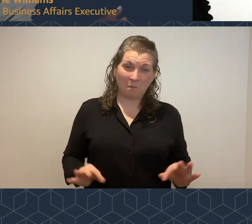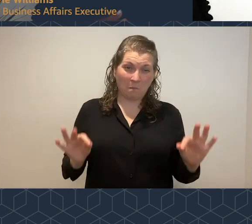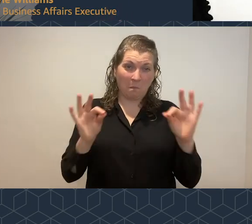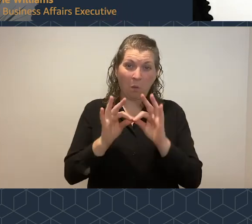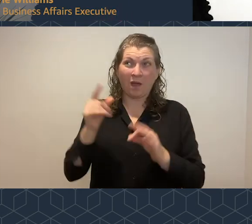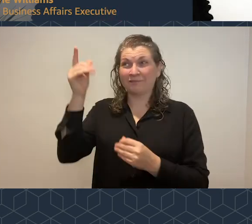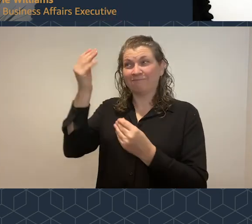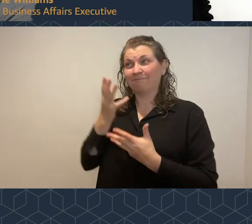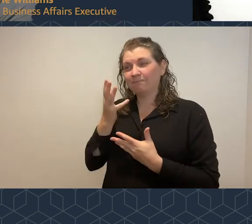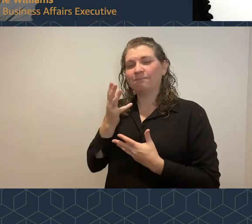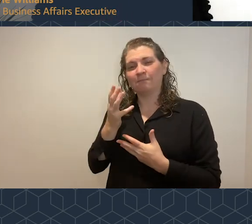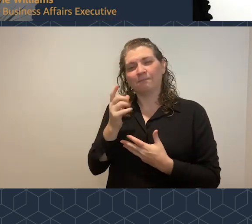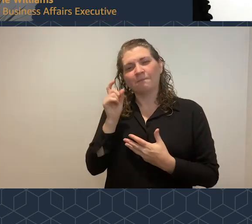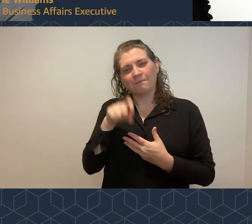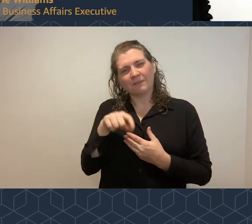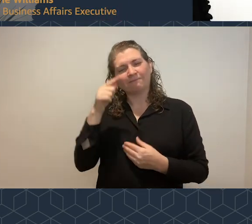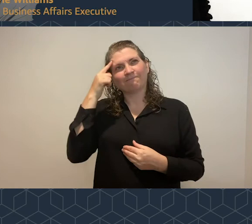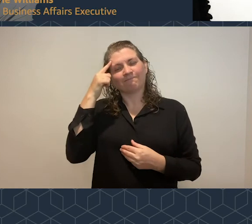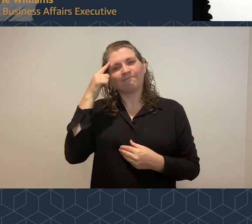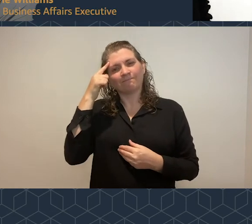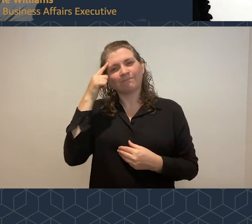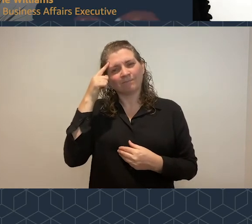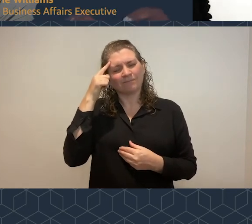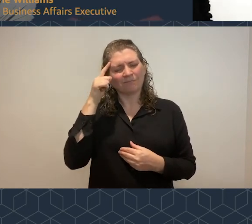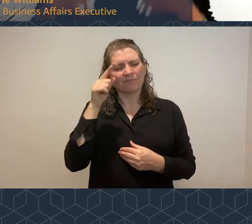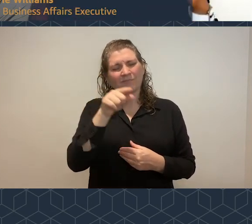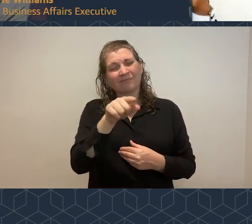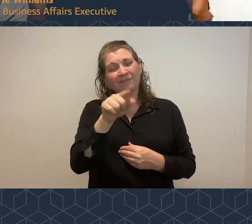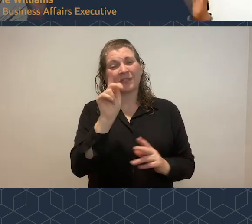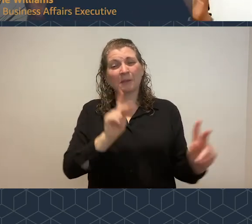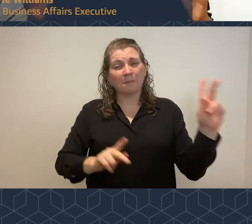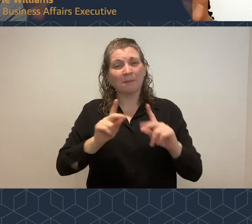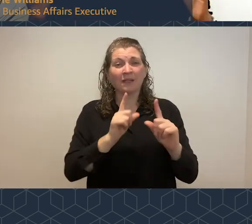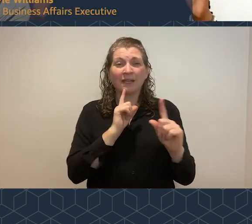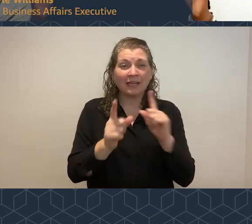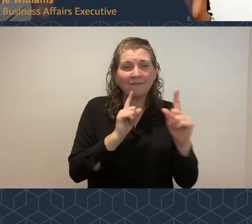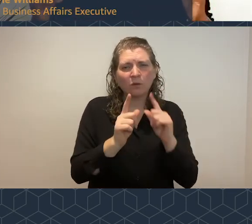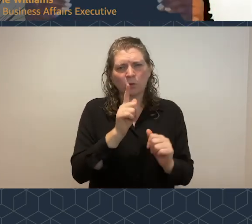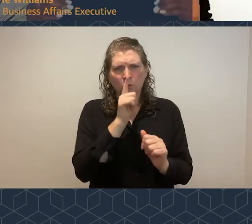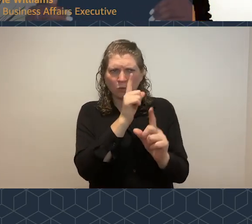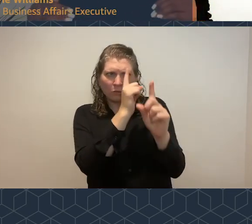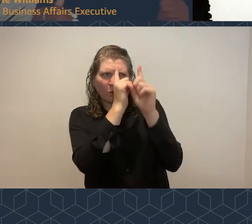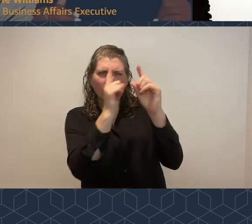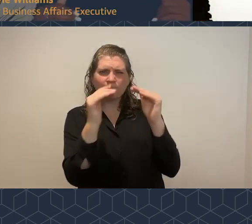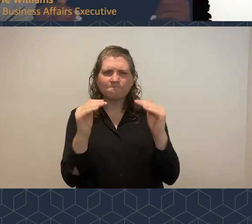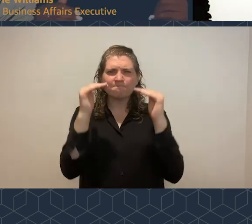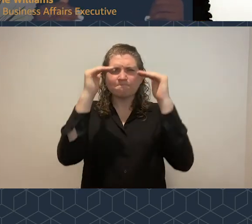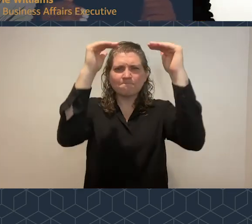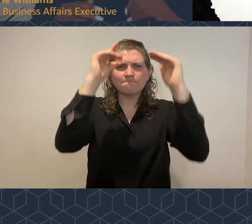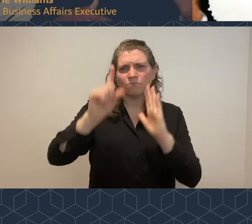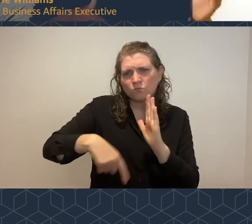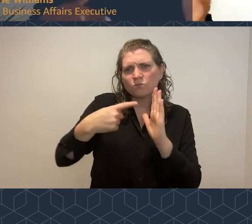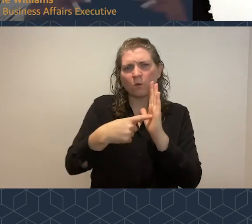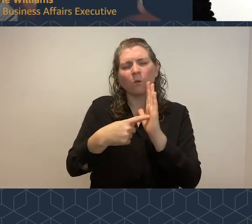it's really critical for folks that are interviewing at some of the more senior roles, is when you're putting together